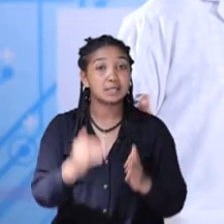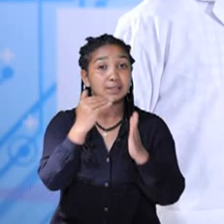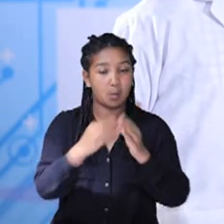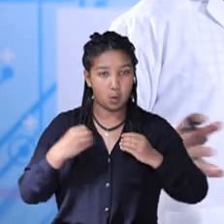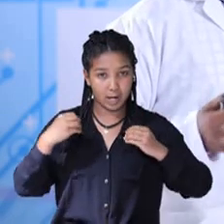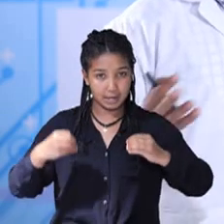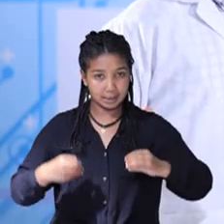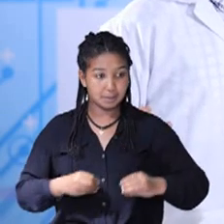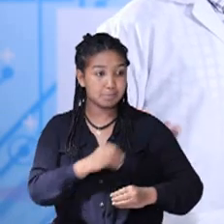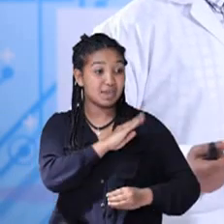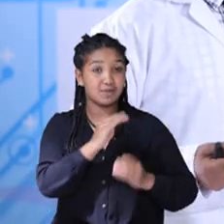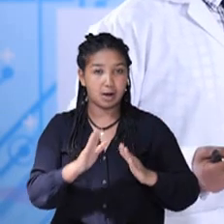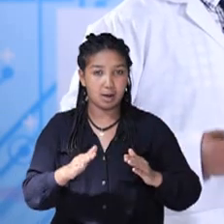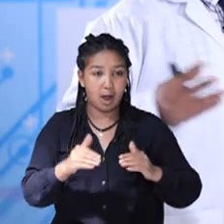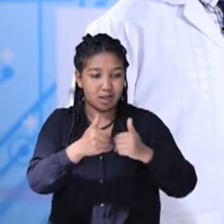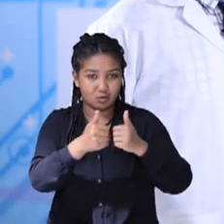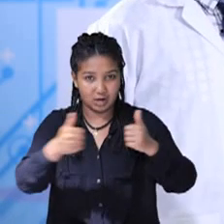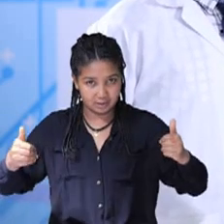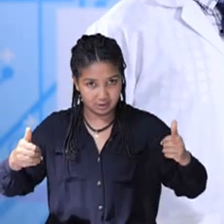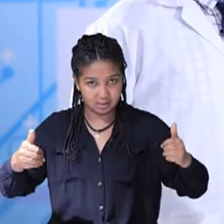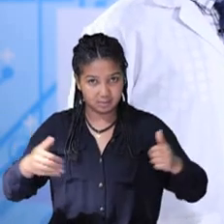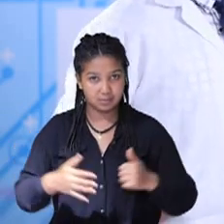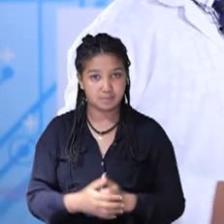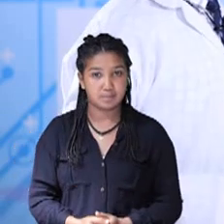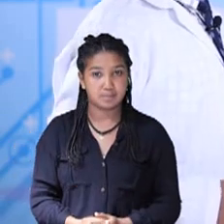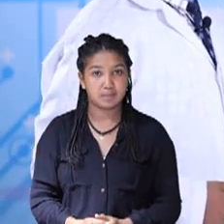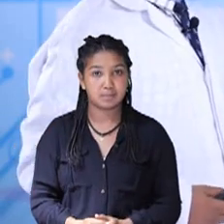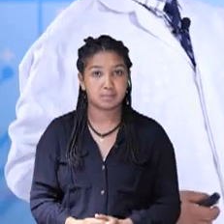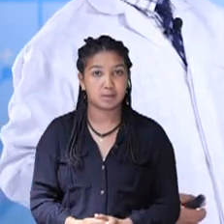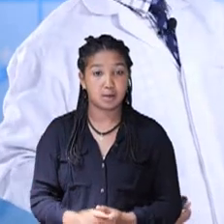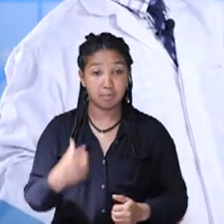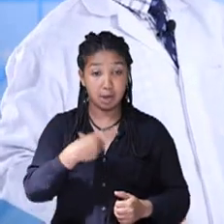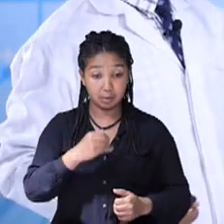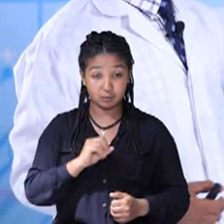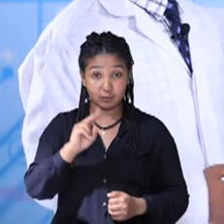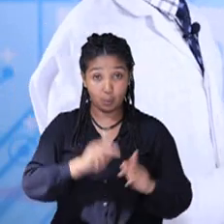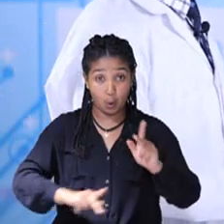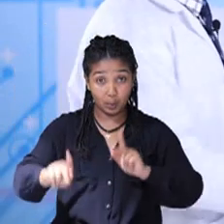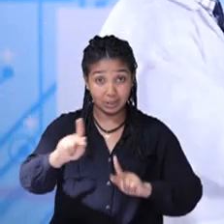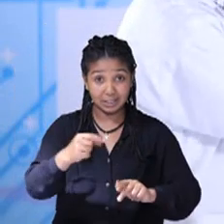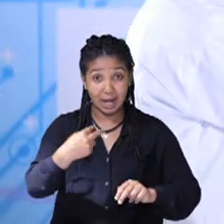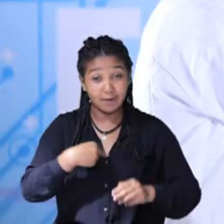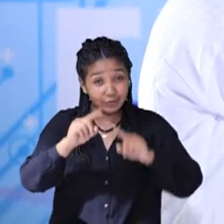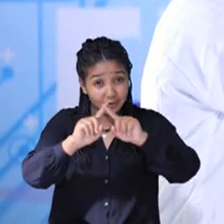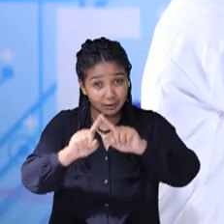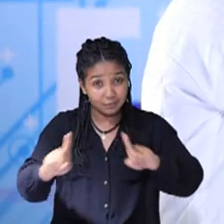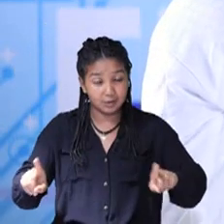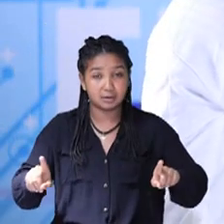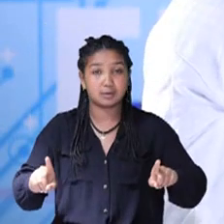Some organisms behaviorally isolated. Members of two populations have